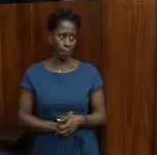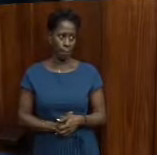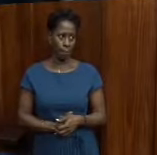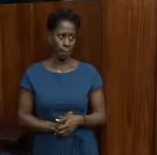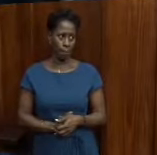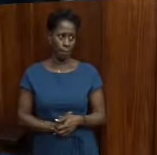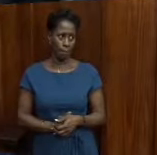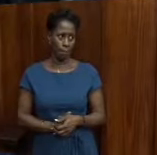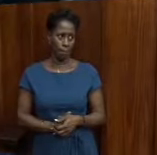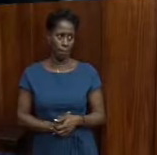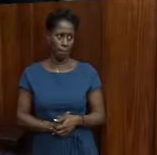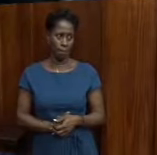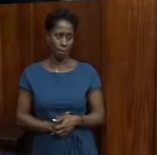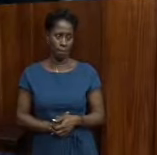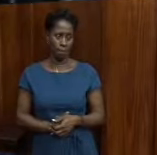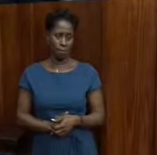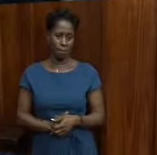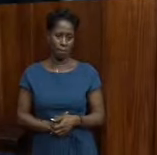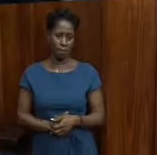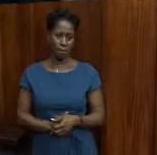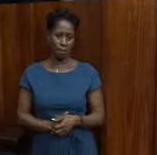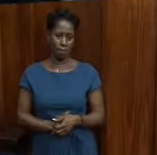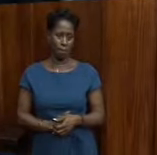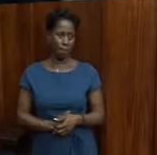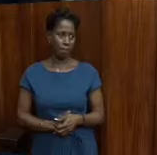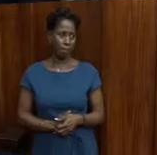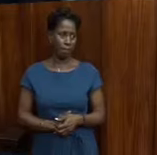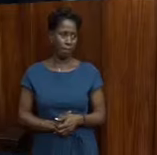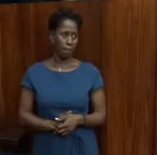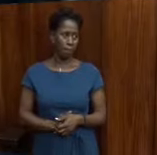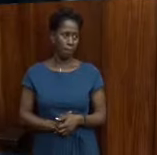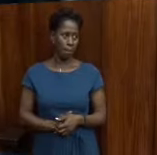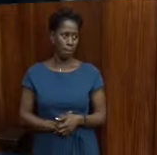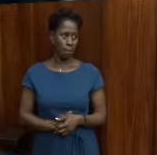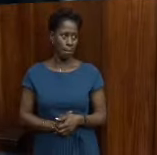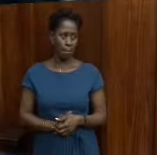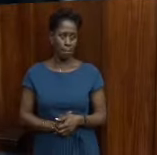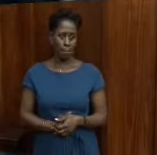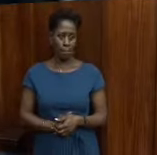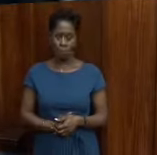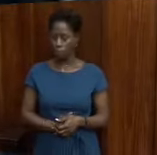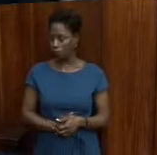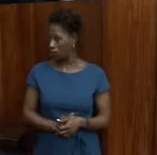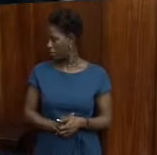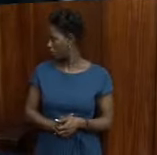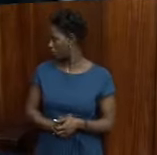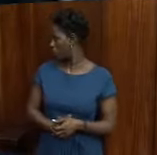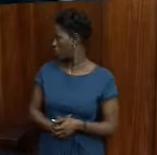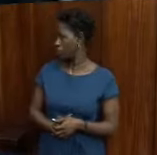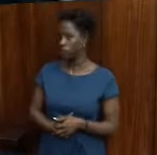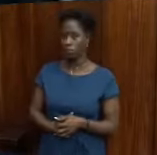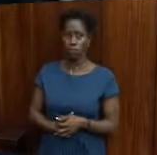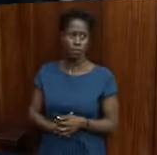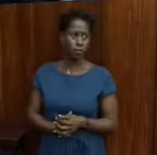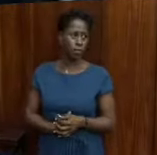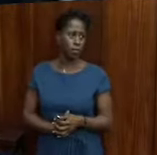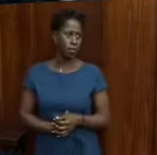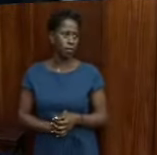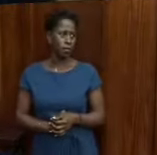and executed by the last administration, has now been honoured by this administration and is being